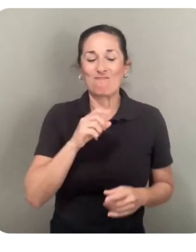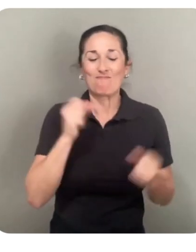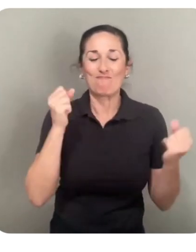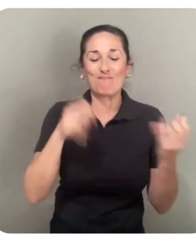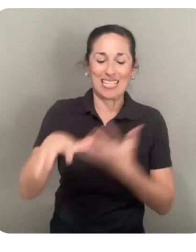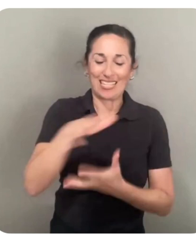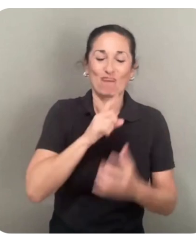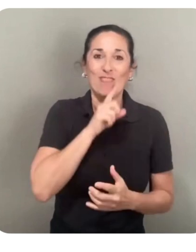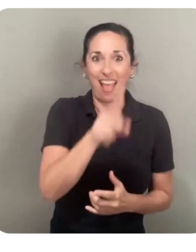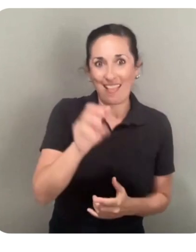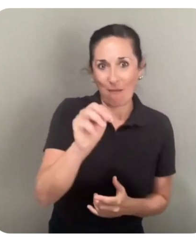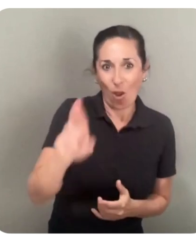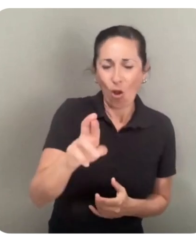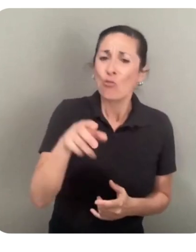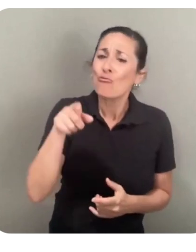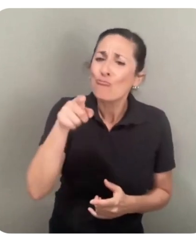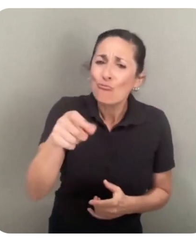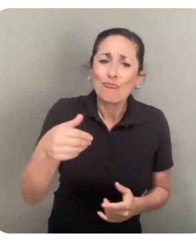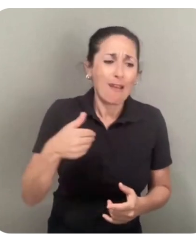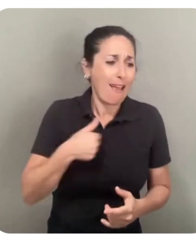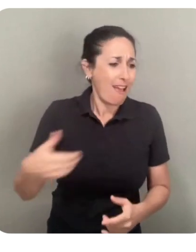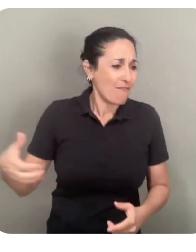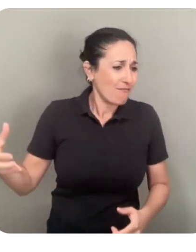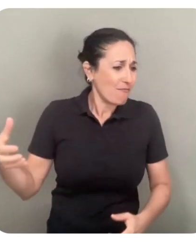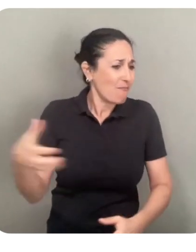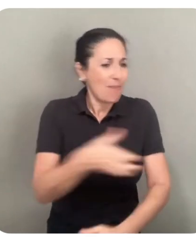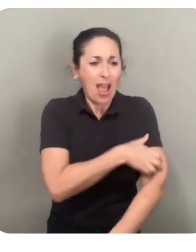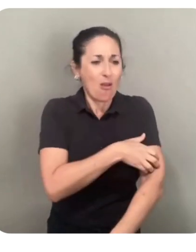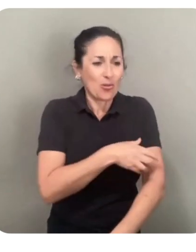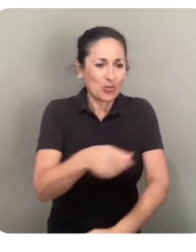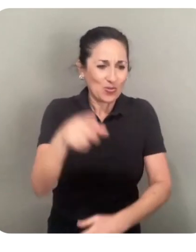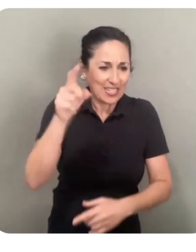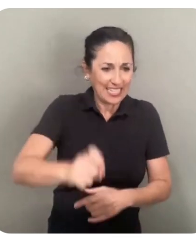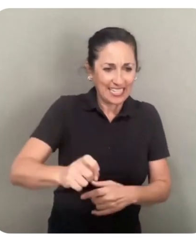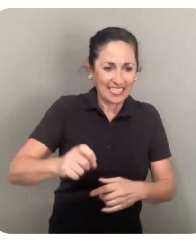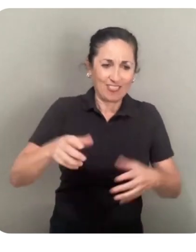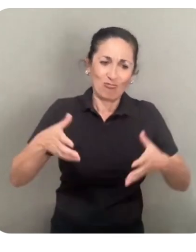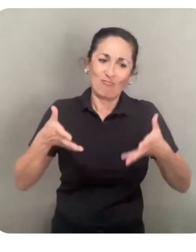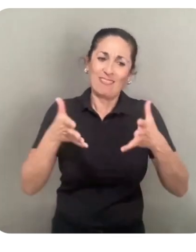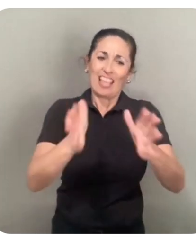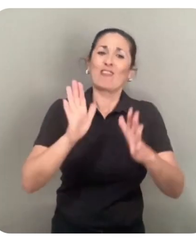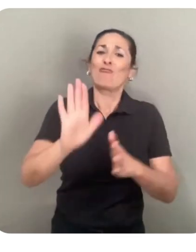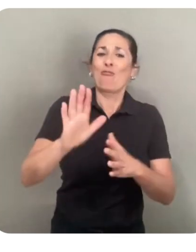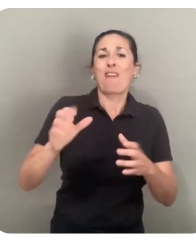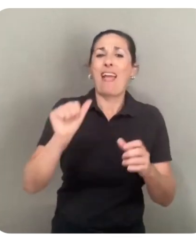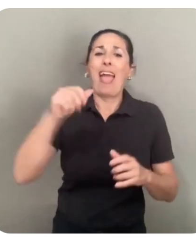you have all the power you need to let your apps shine on Quest.